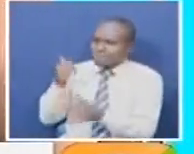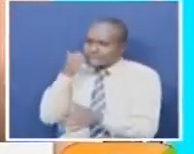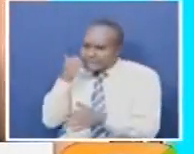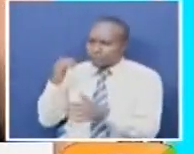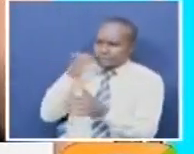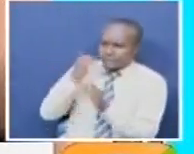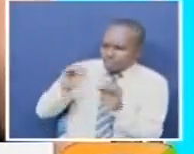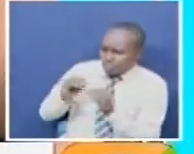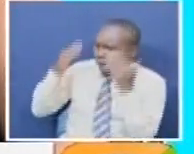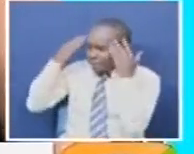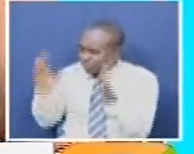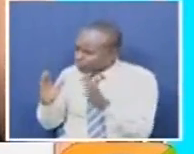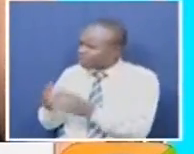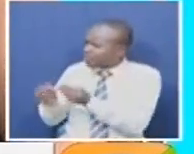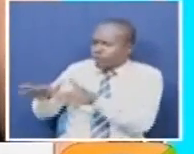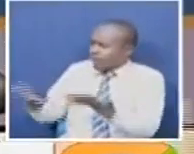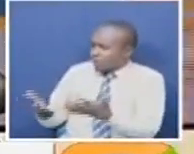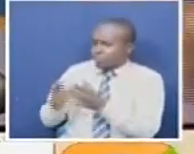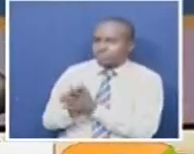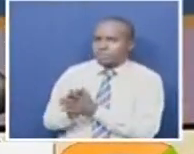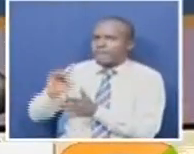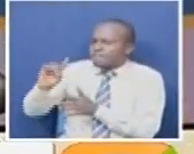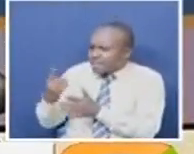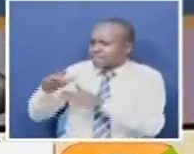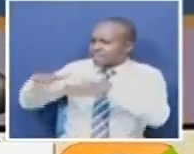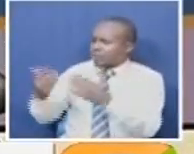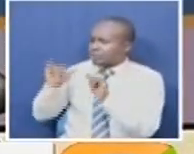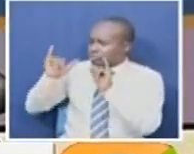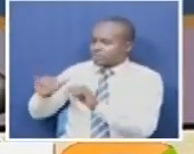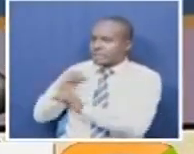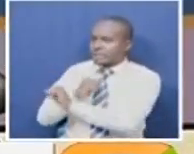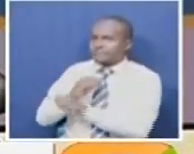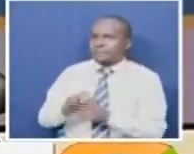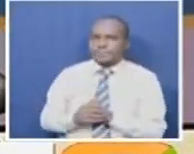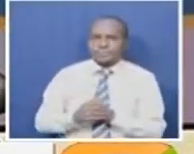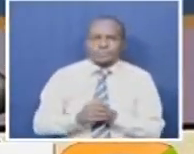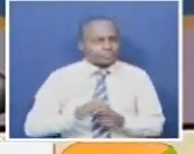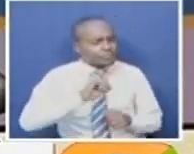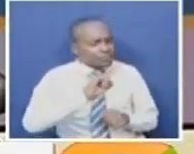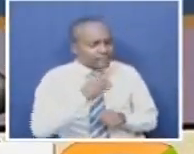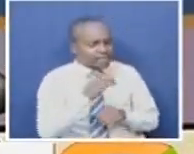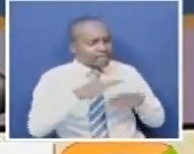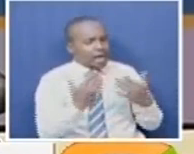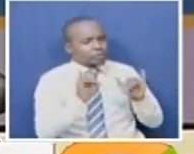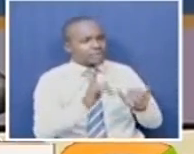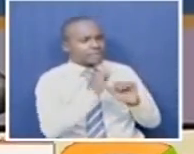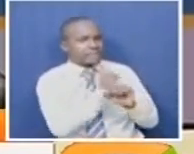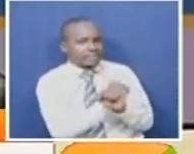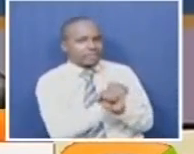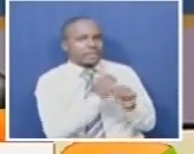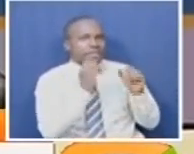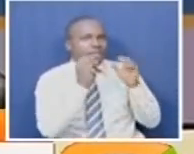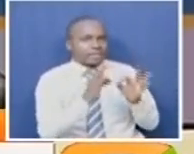there was sexual intercourse. How do you deal with that? First of all, how to stay safe? First, how to stay safe. If you can